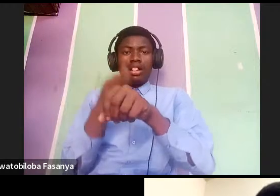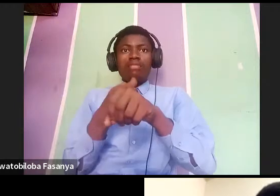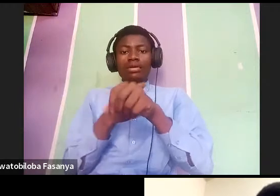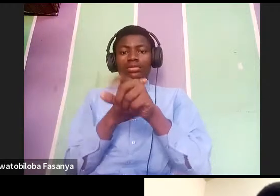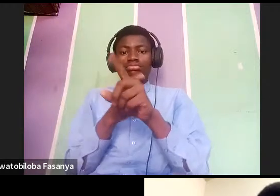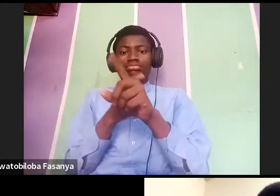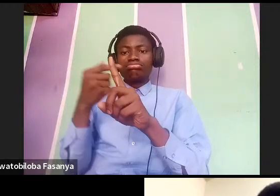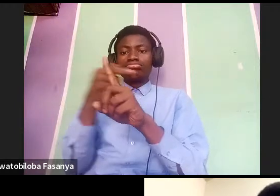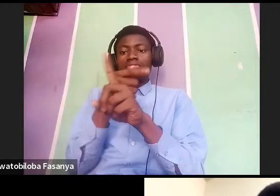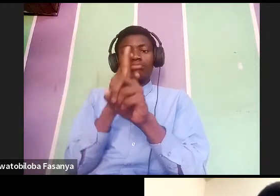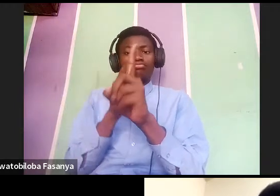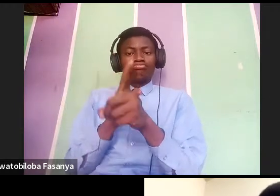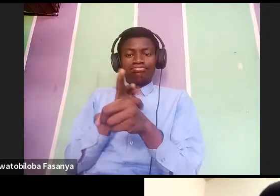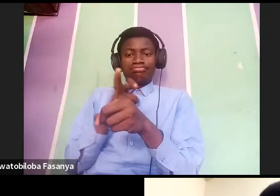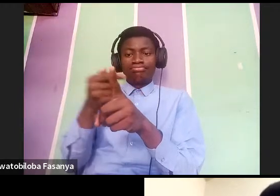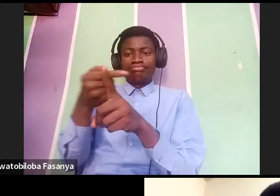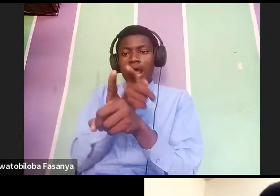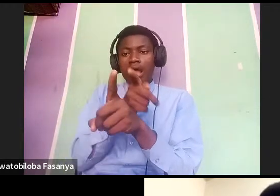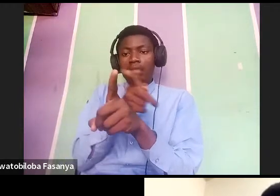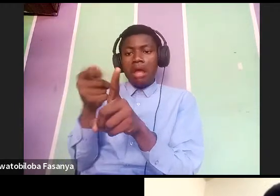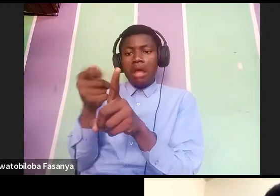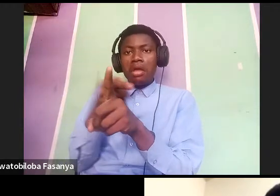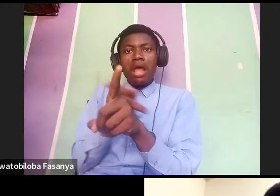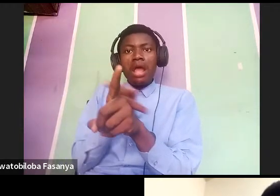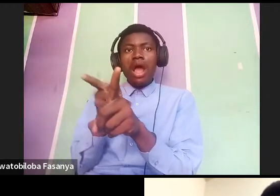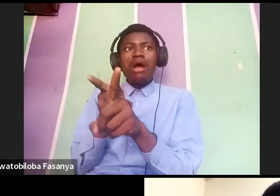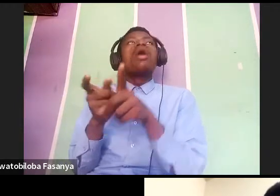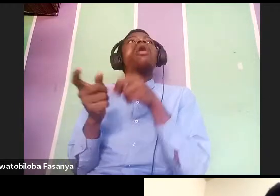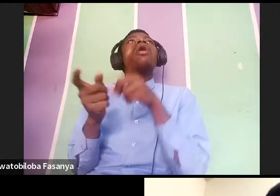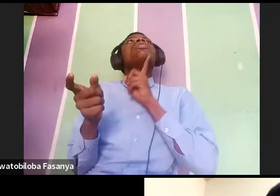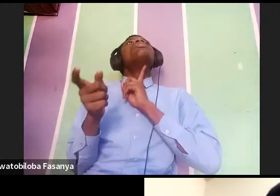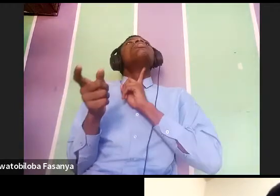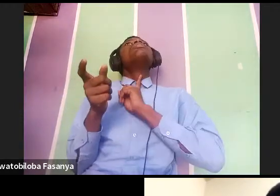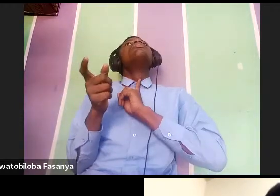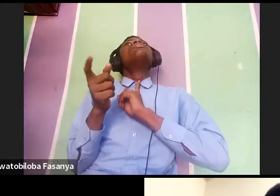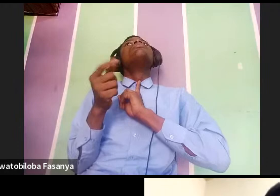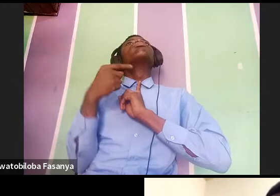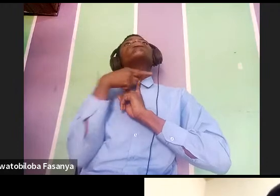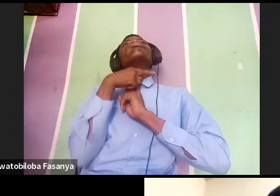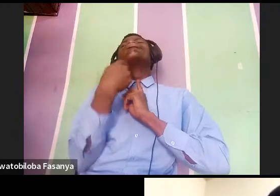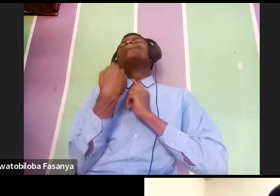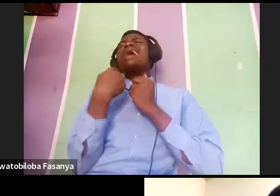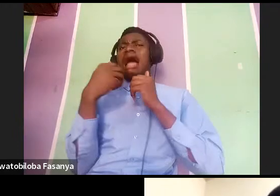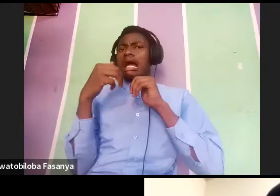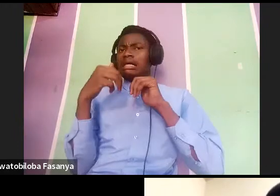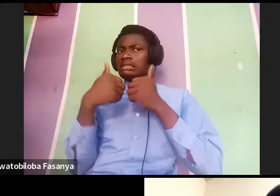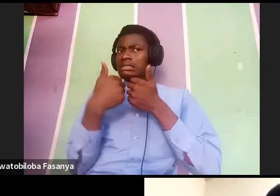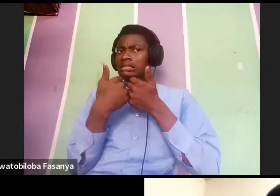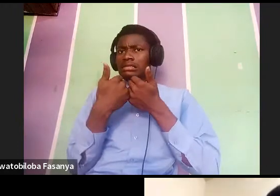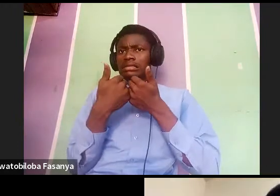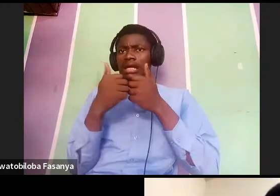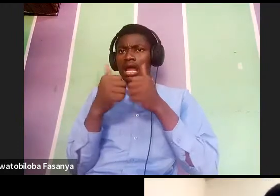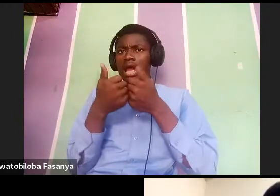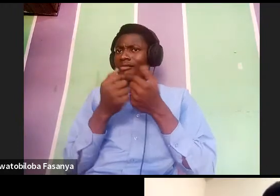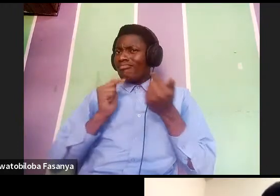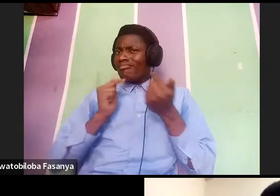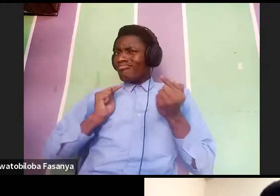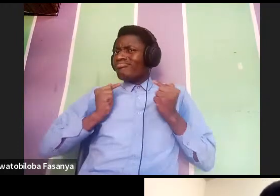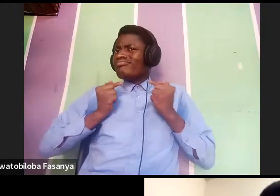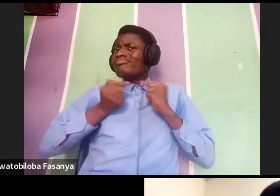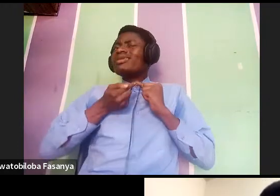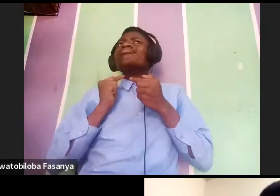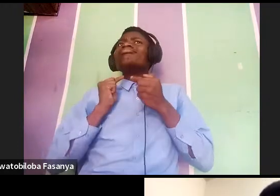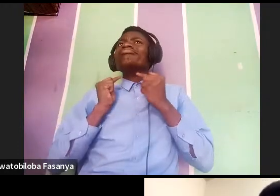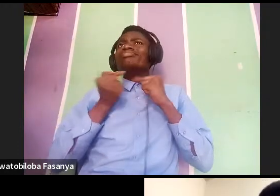while the bone was going down. Maybe that could just be the effect that they are feeling at that particular point in time. So what I will ask is